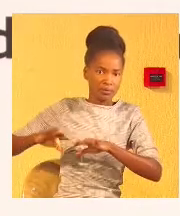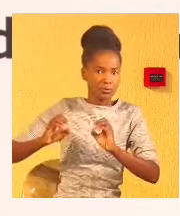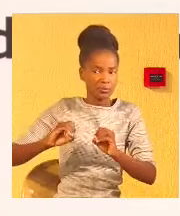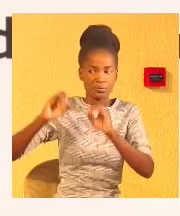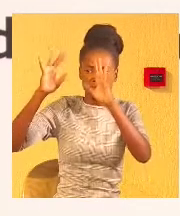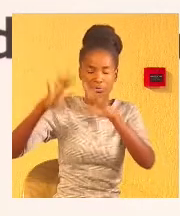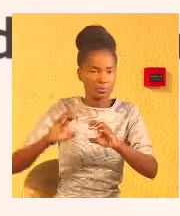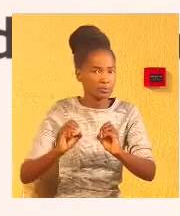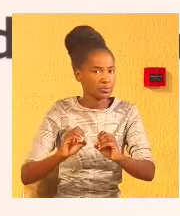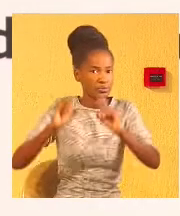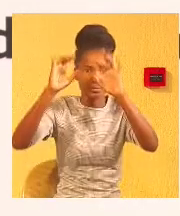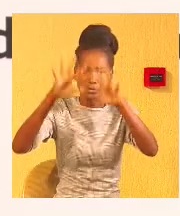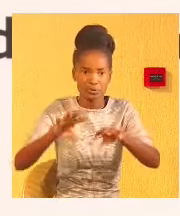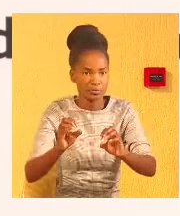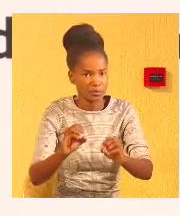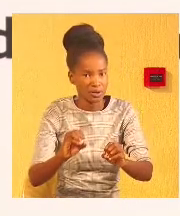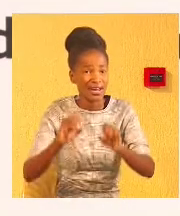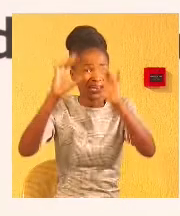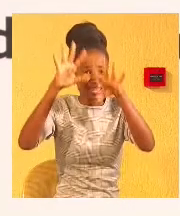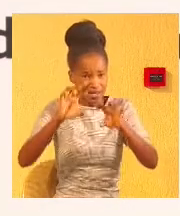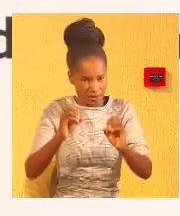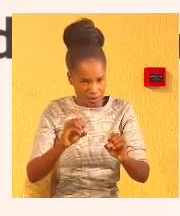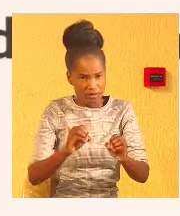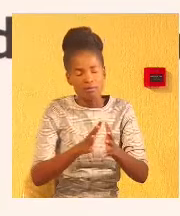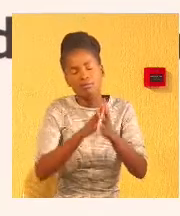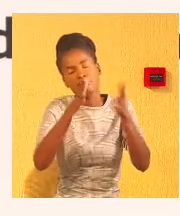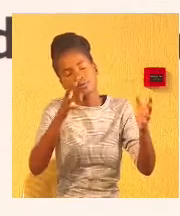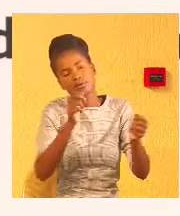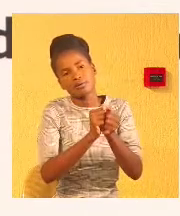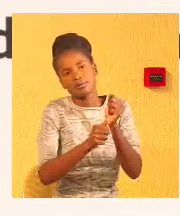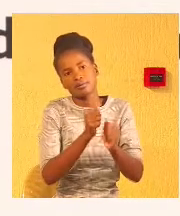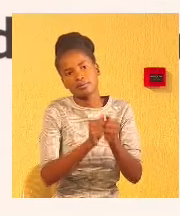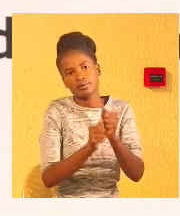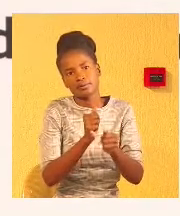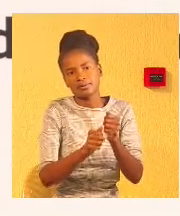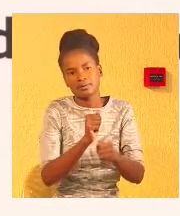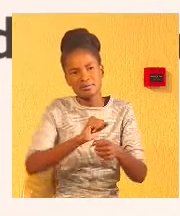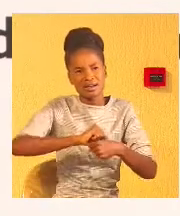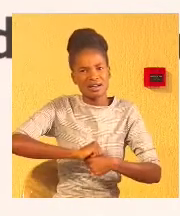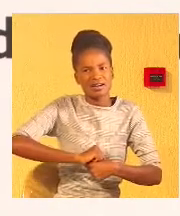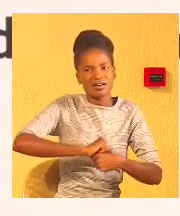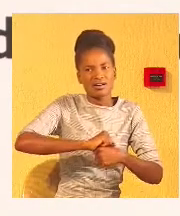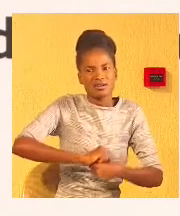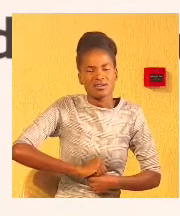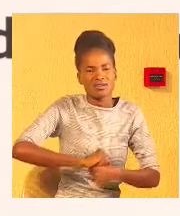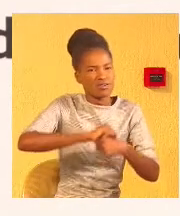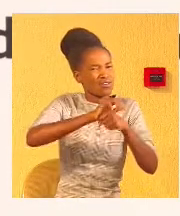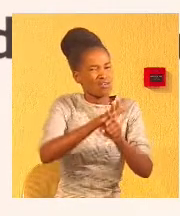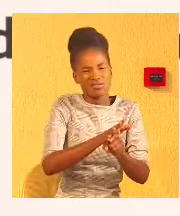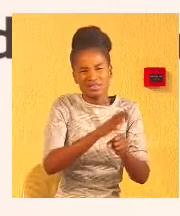a major impact on the agricultural sector, much more than we can attribute